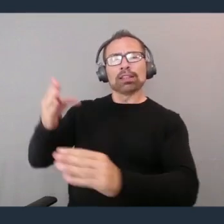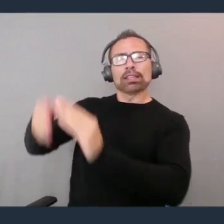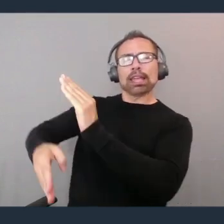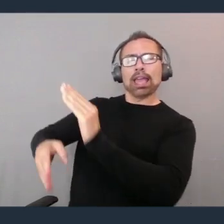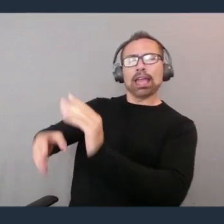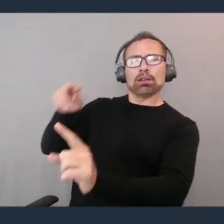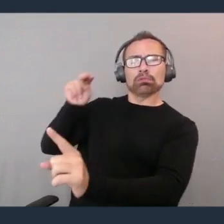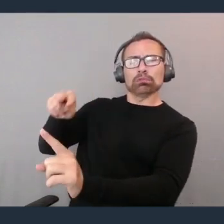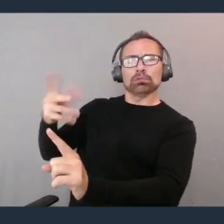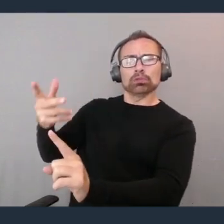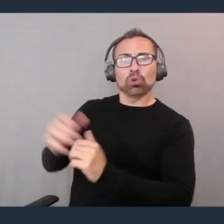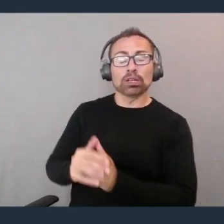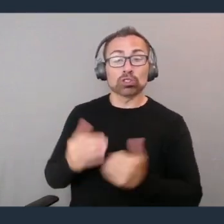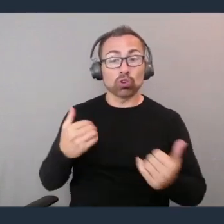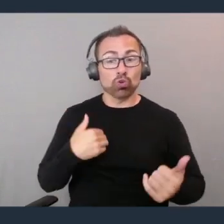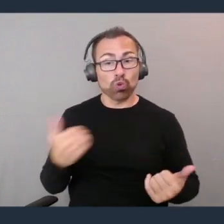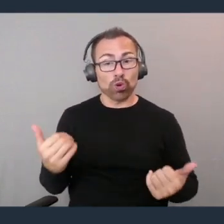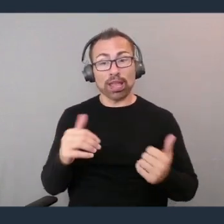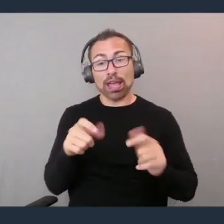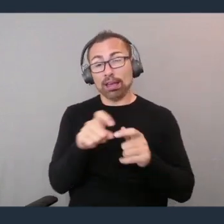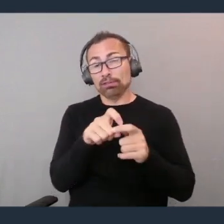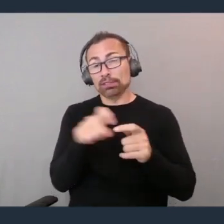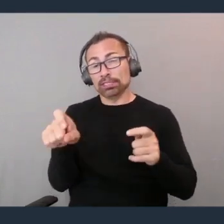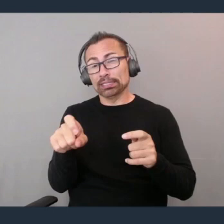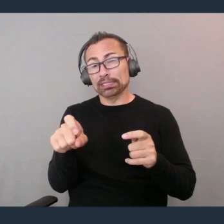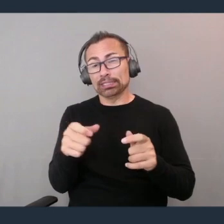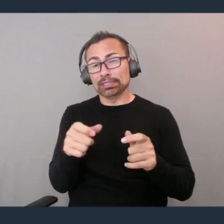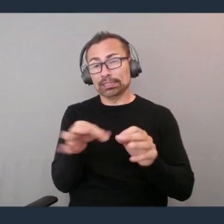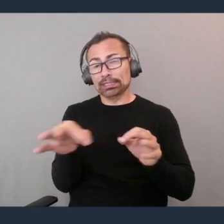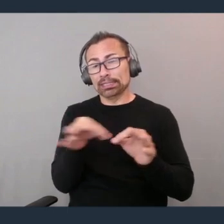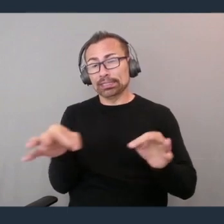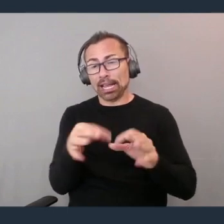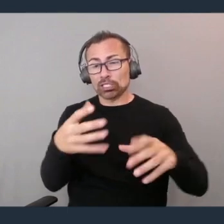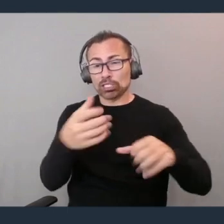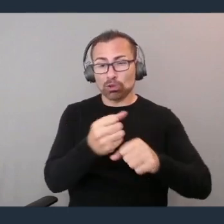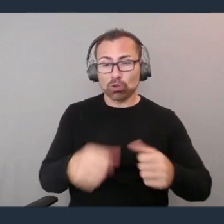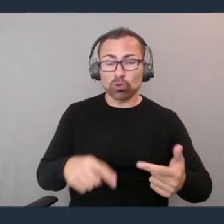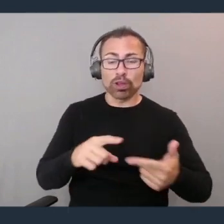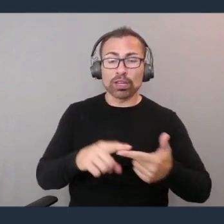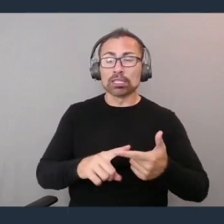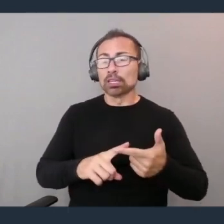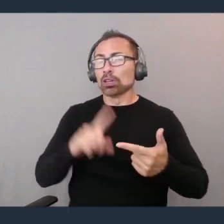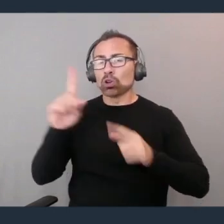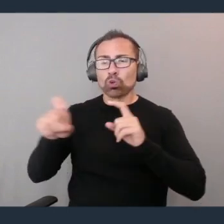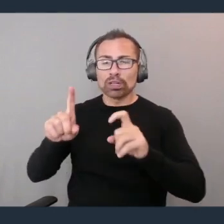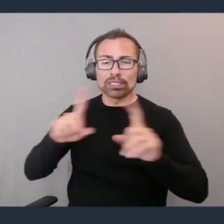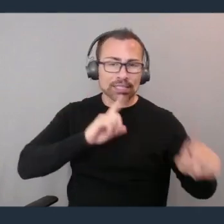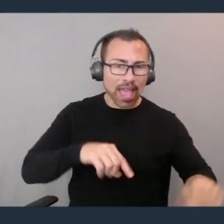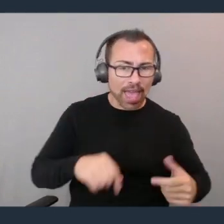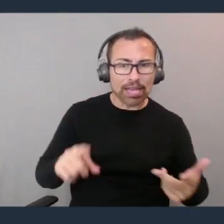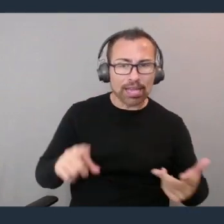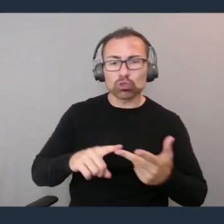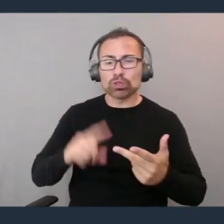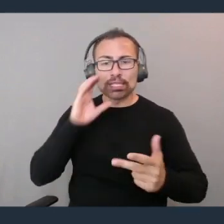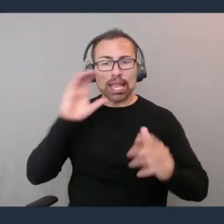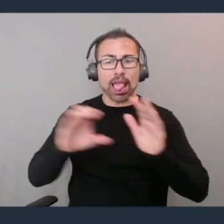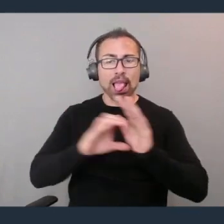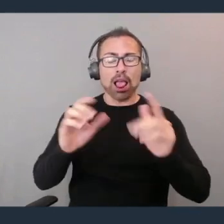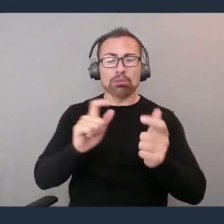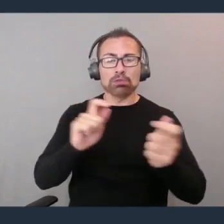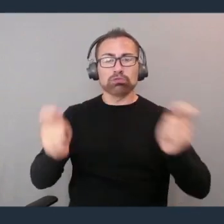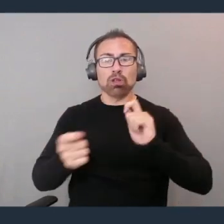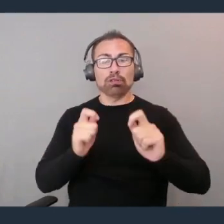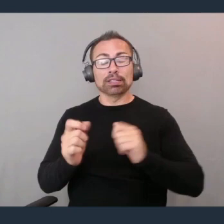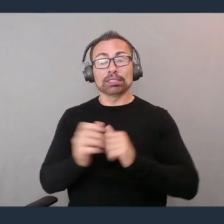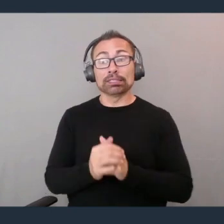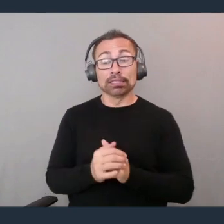text summarization, question answering, image generation, kind of those broader applications that our customers are exploring because they have access